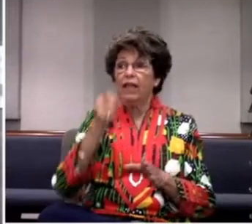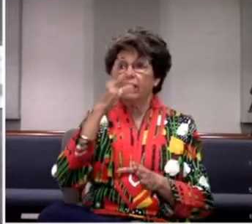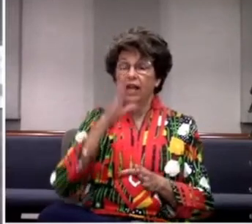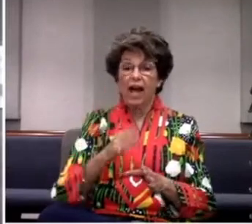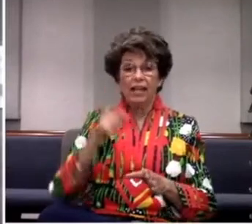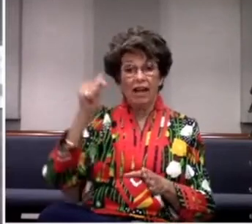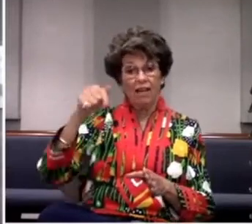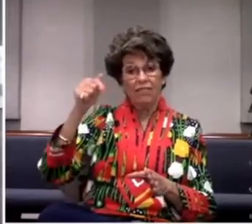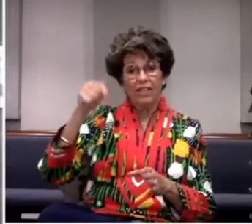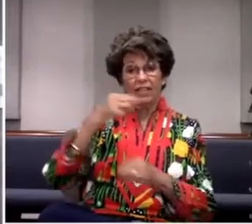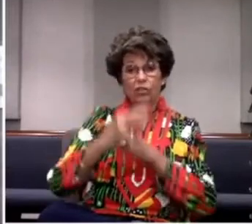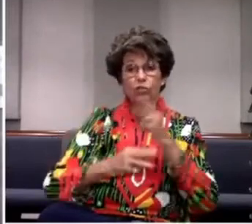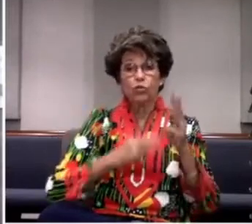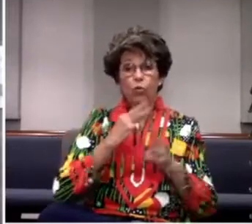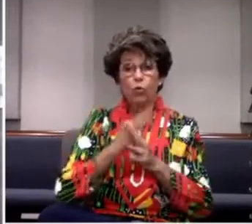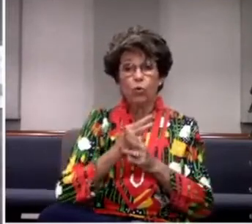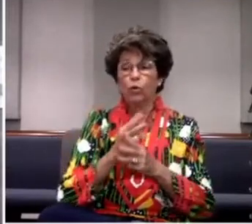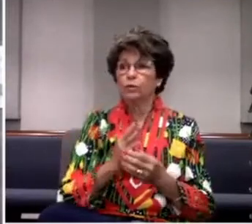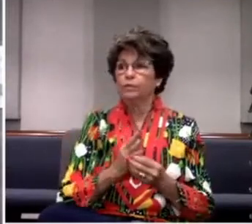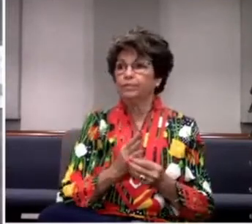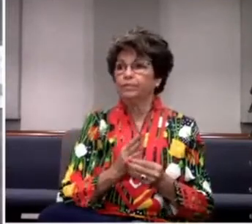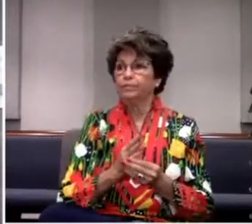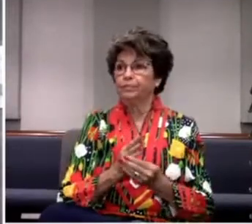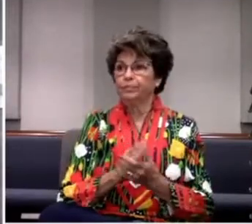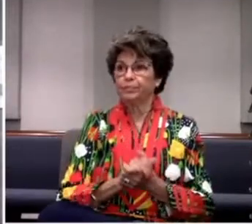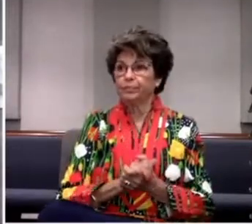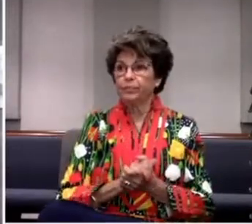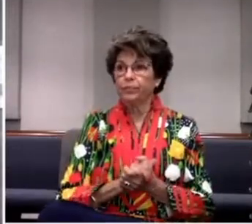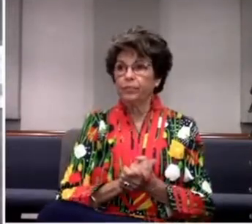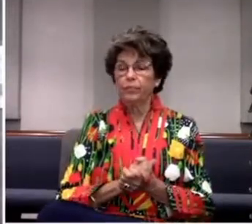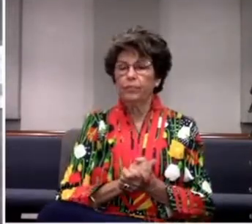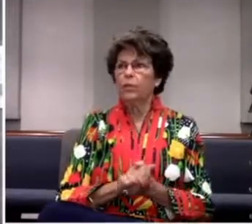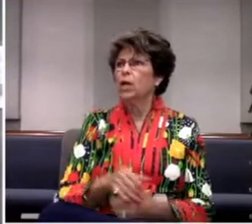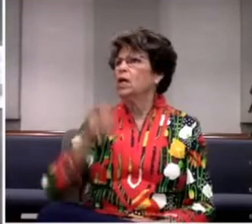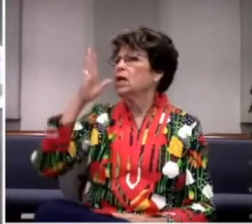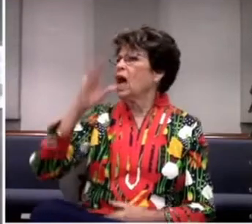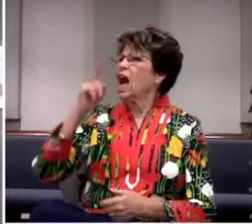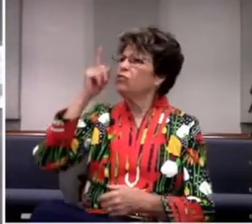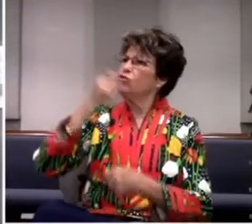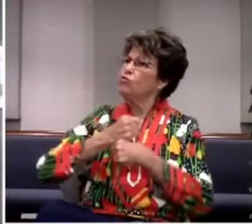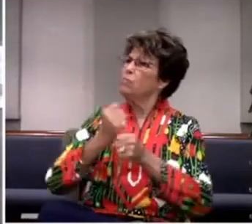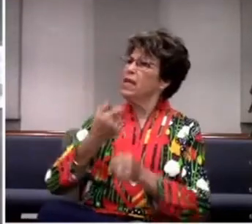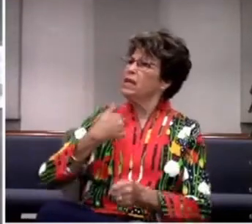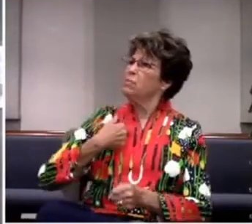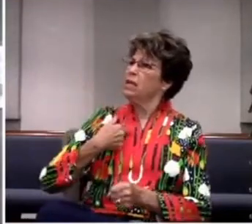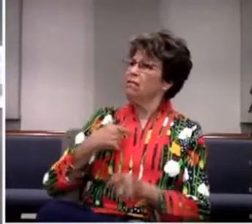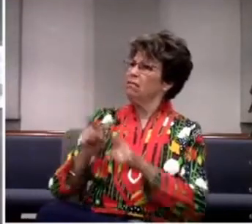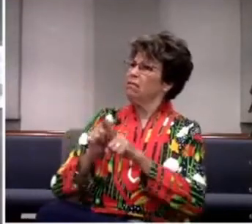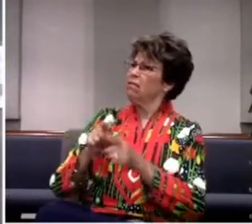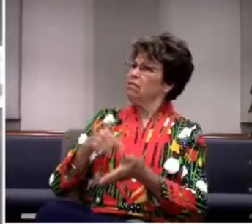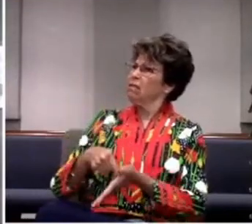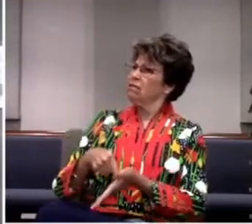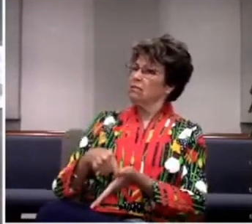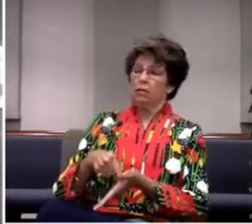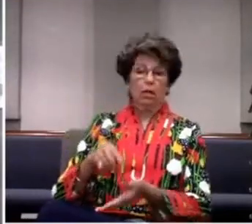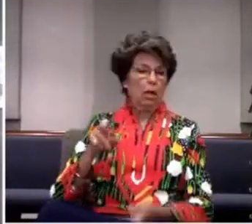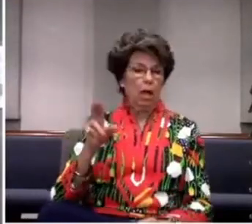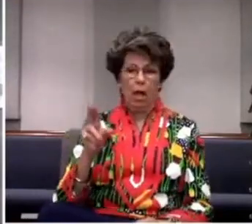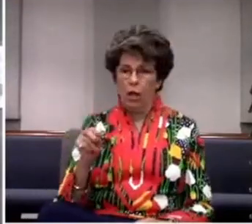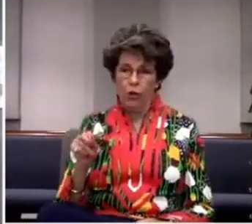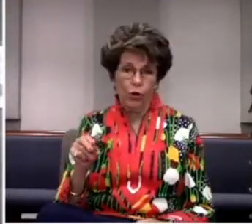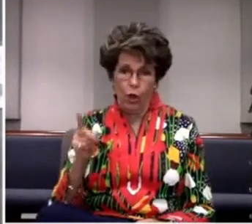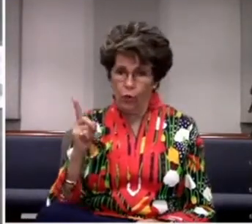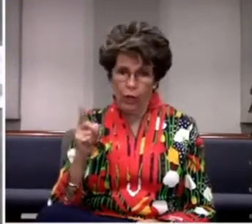world. We want to say, well, God, you made me this way. No, he didn't. Well, God, if you wouldn't have put this drive in me, I wouldn't be like